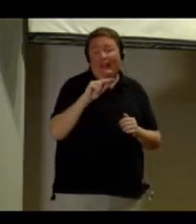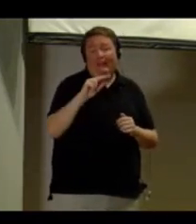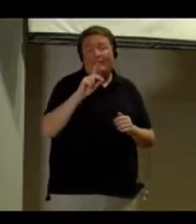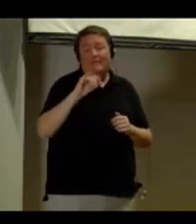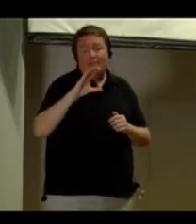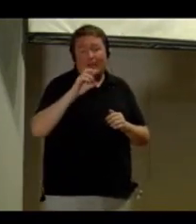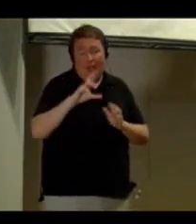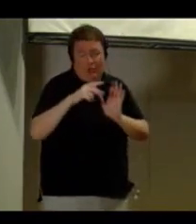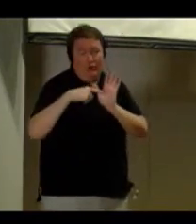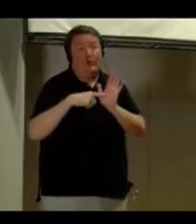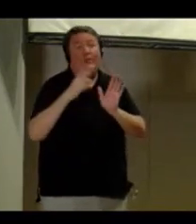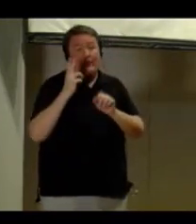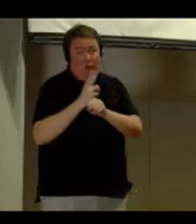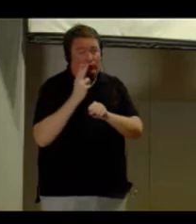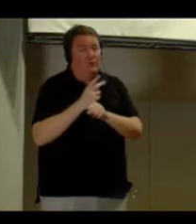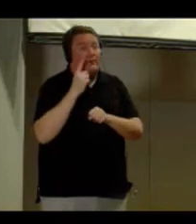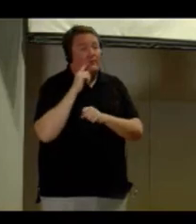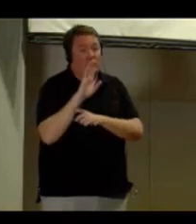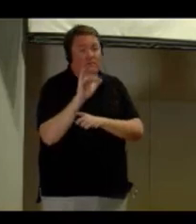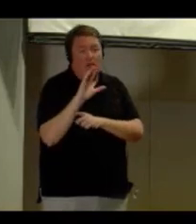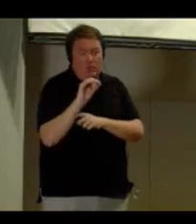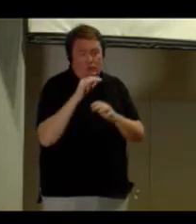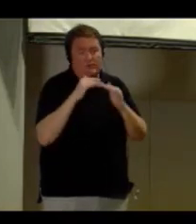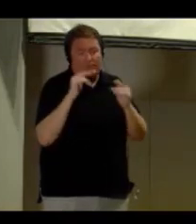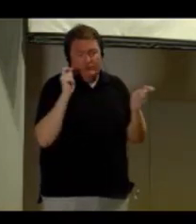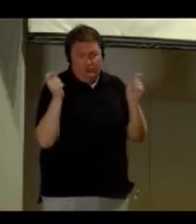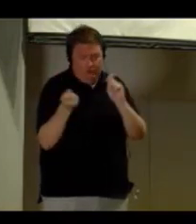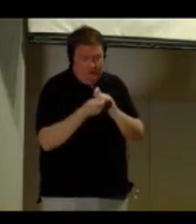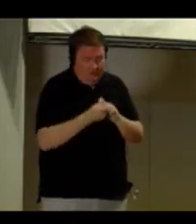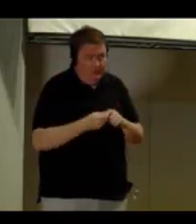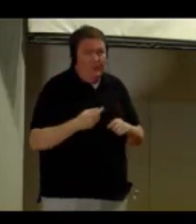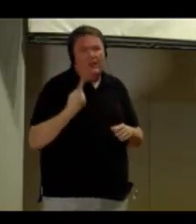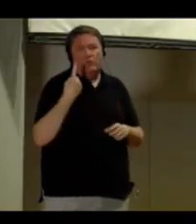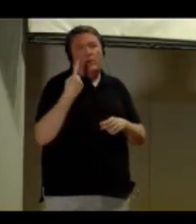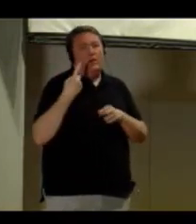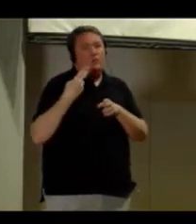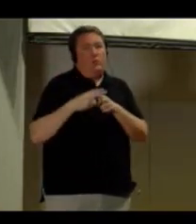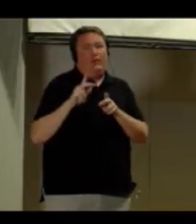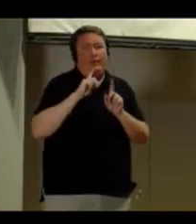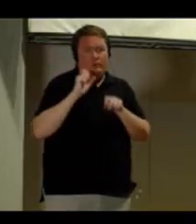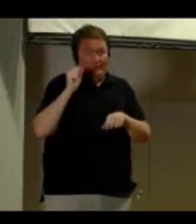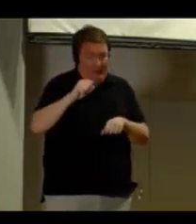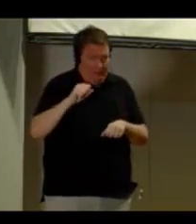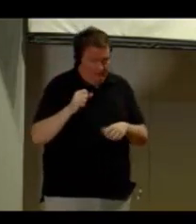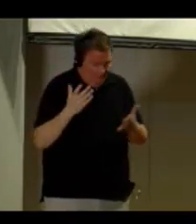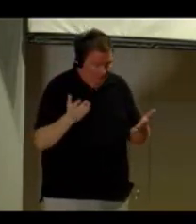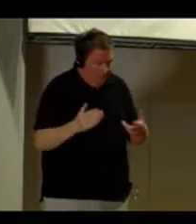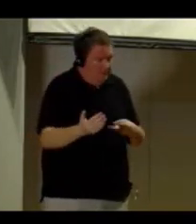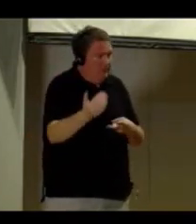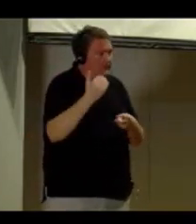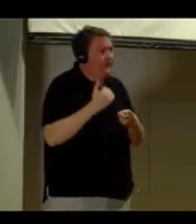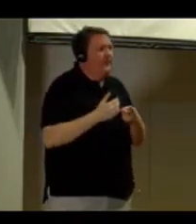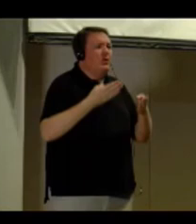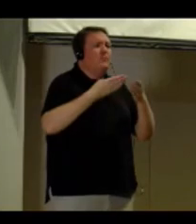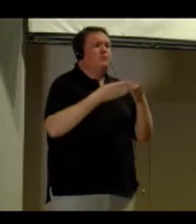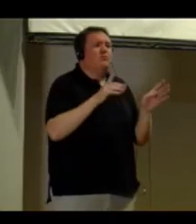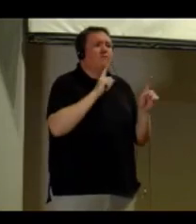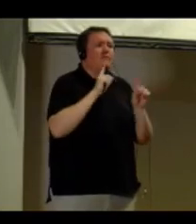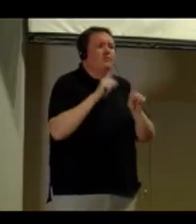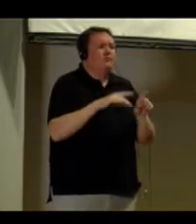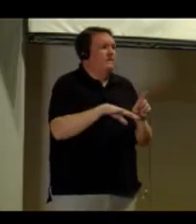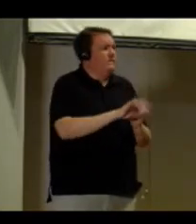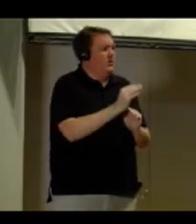change. So that's that kind of the quick answer. The broader answer, though, in terms of finding really